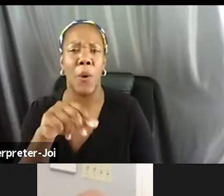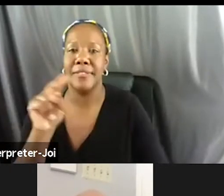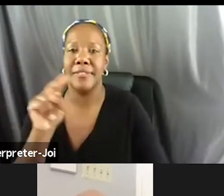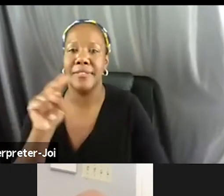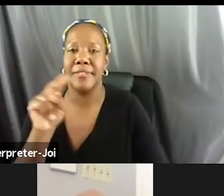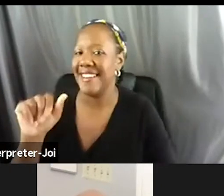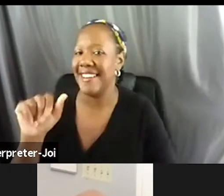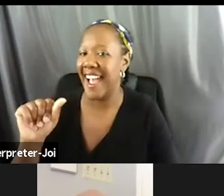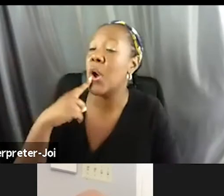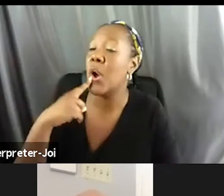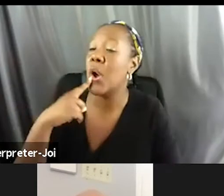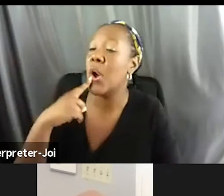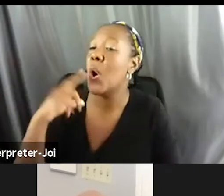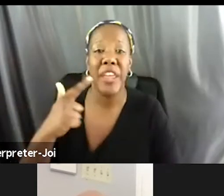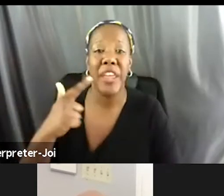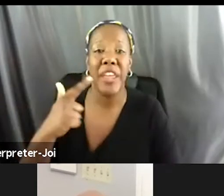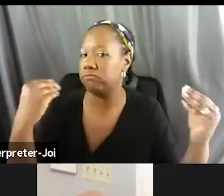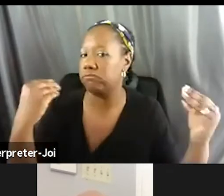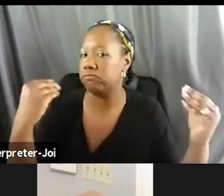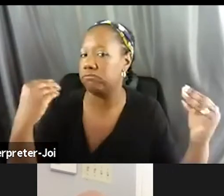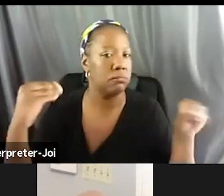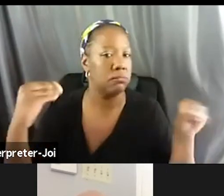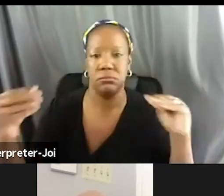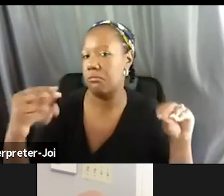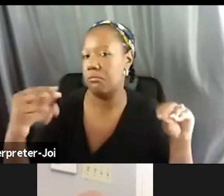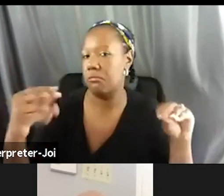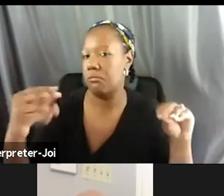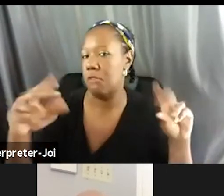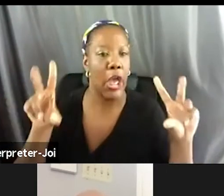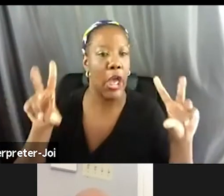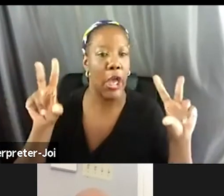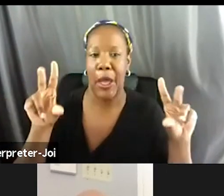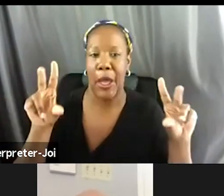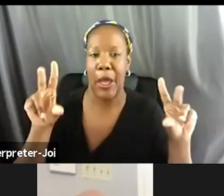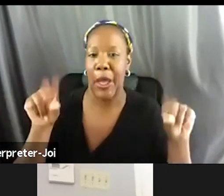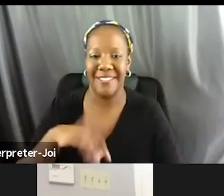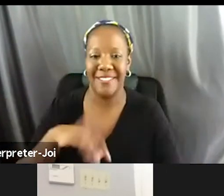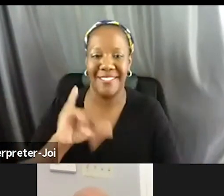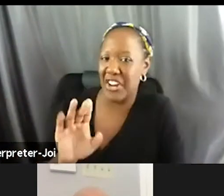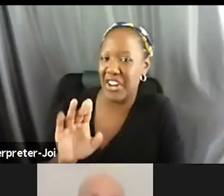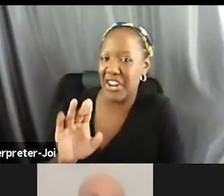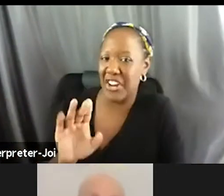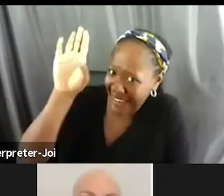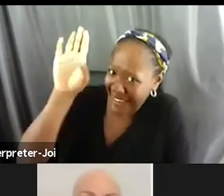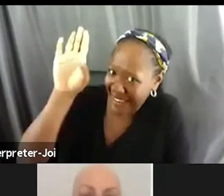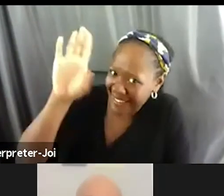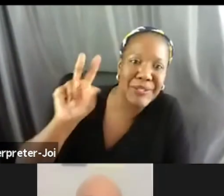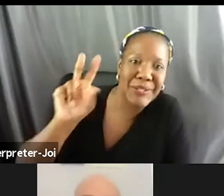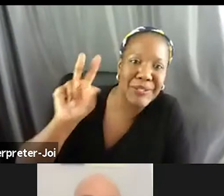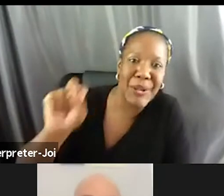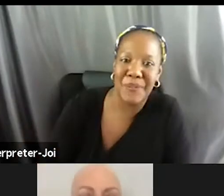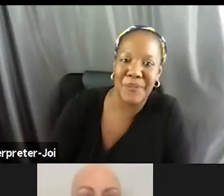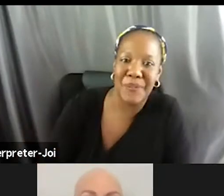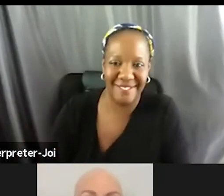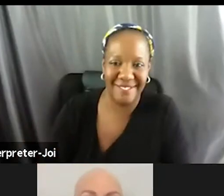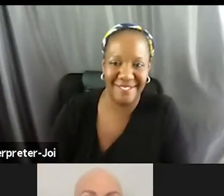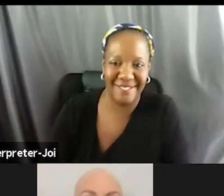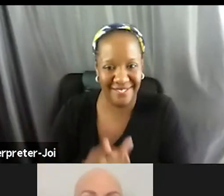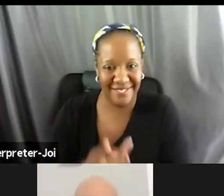all shook our heads. This is Naya. We all shook our heads no. This is Janice. No. You want to